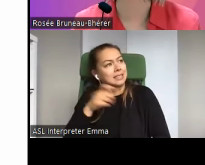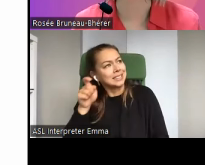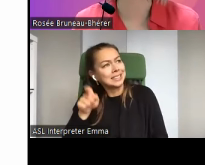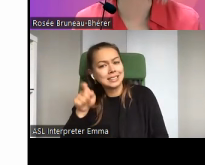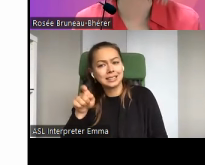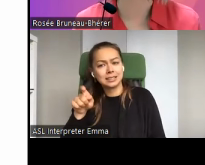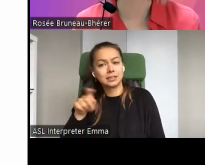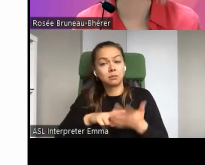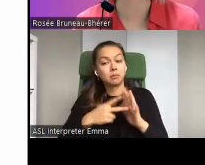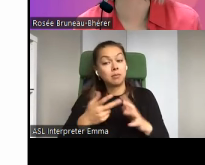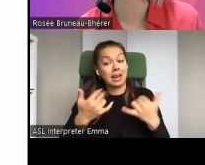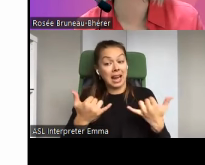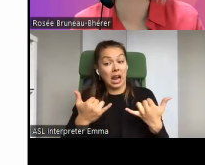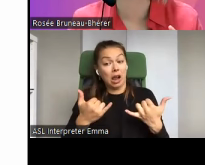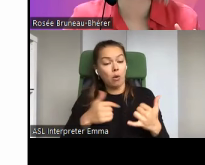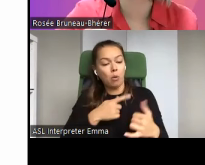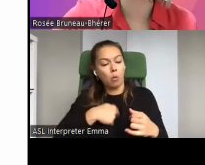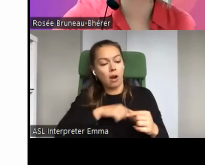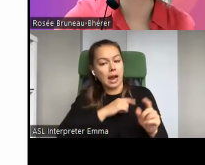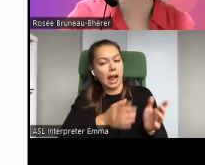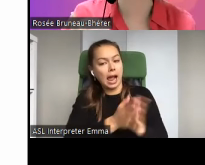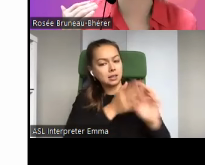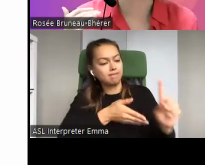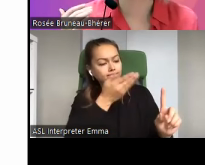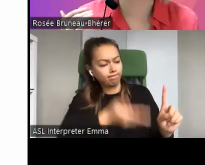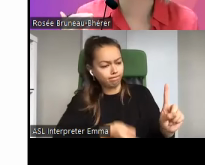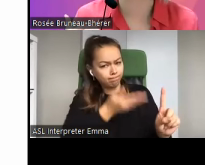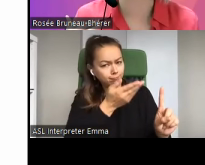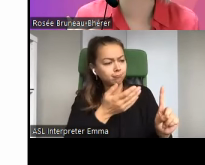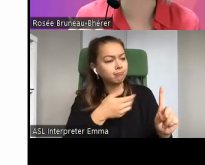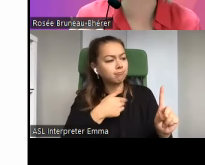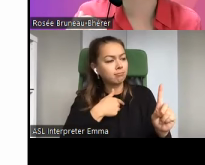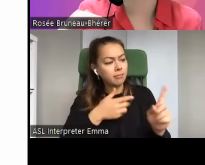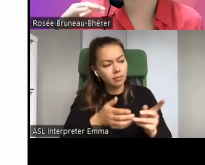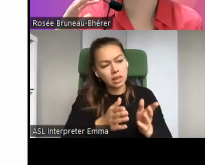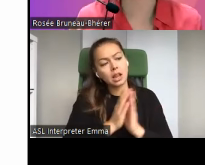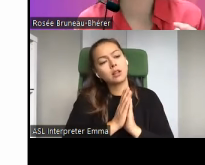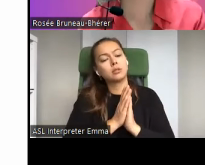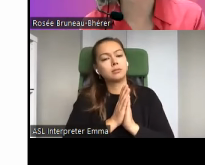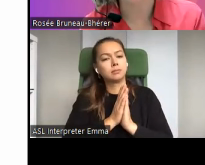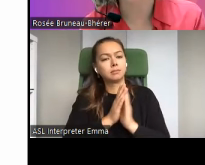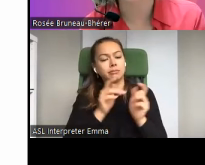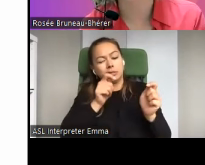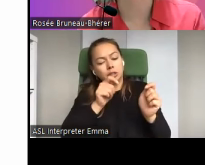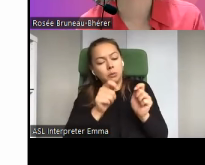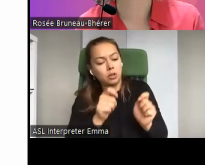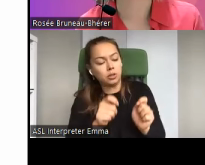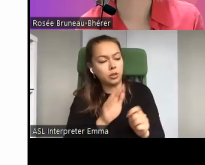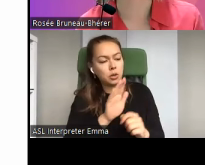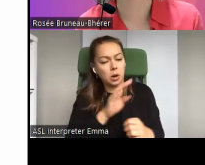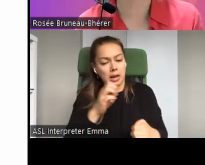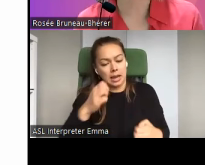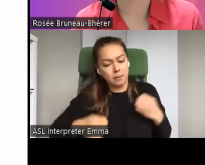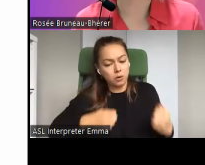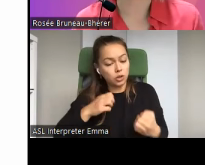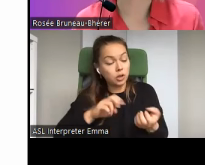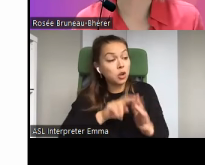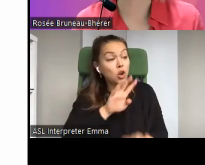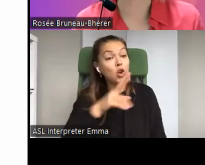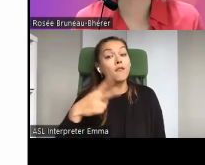his emotions, to learn how to do it, to basically lower the volume so that he can reduce his